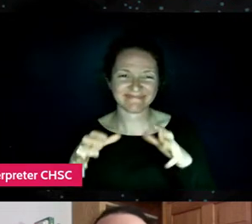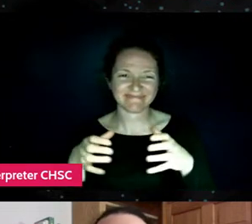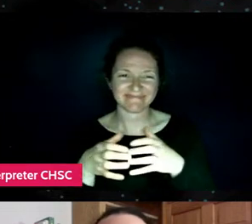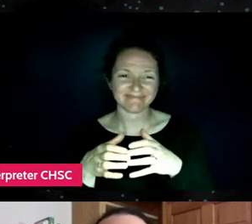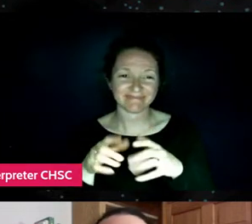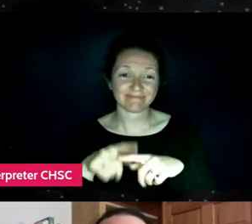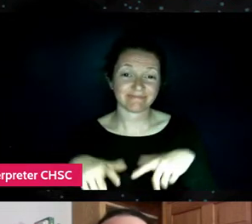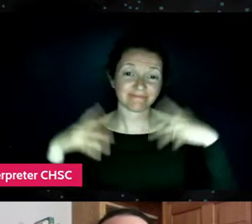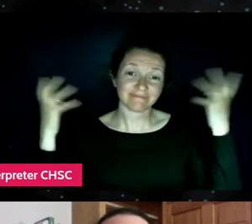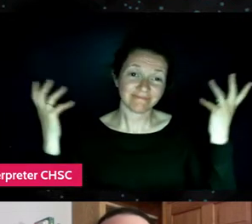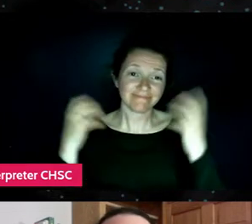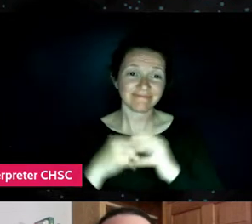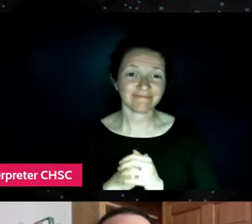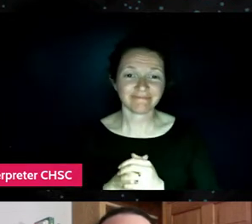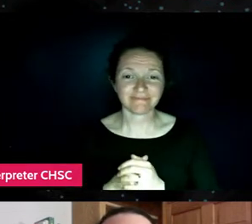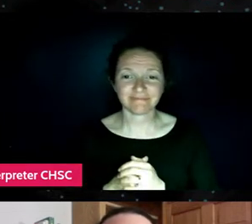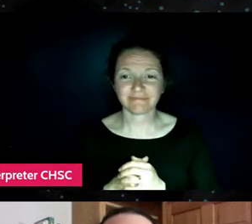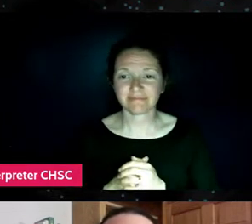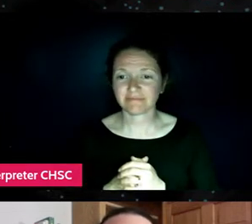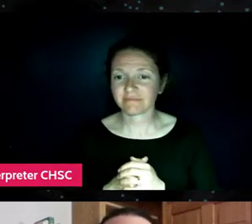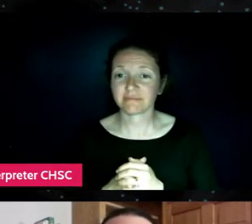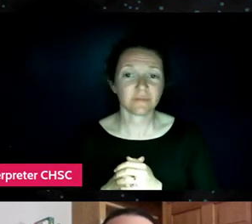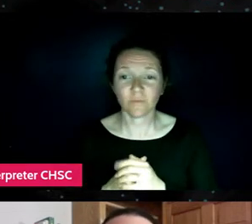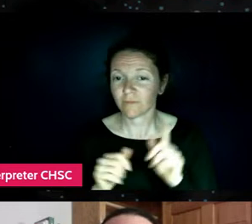Yeah. Yeah.